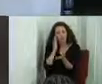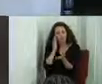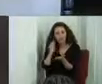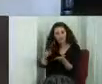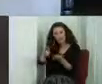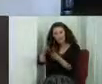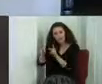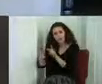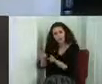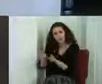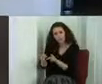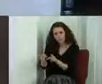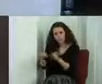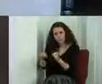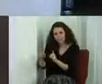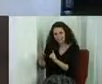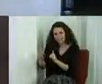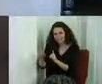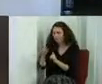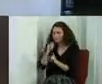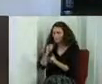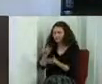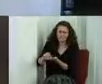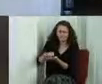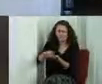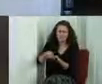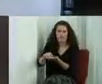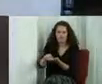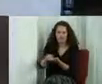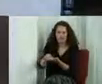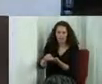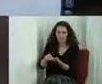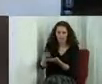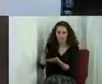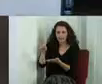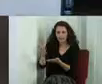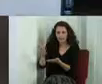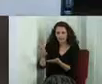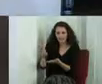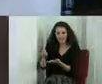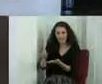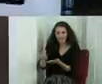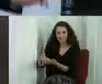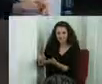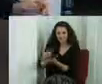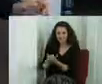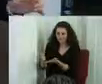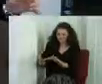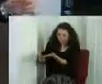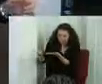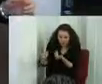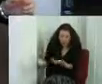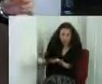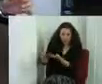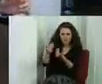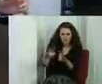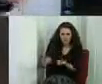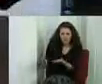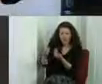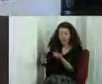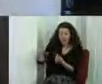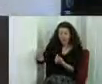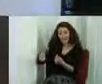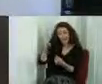to mark them with the same mark, but they need this abundance. They need this community.